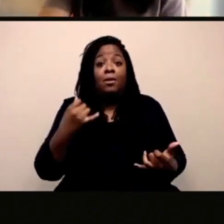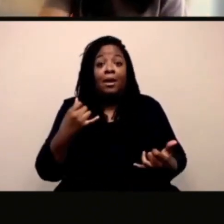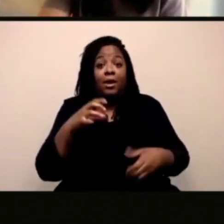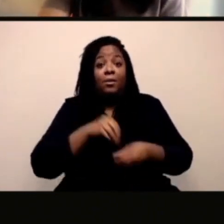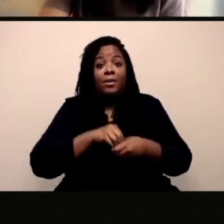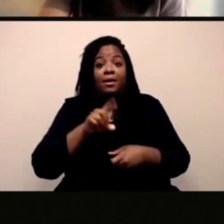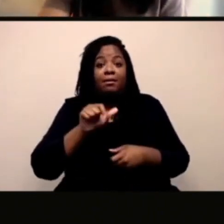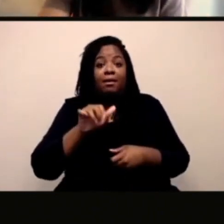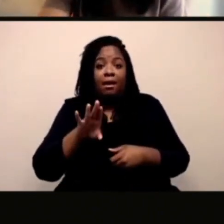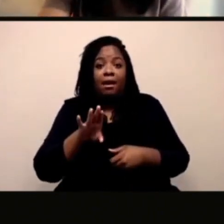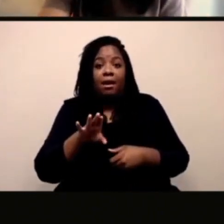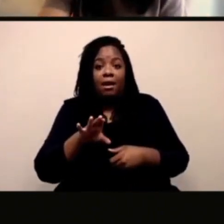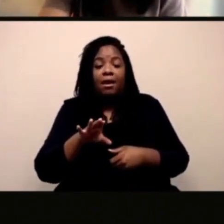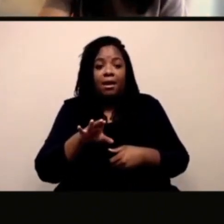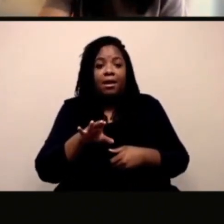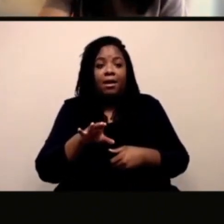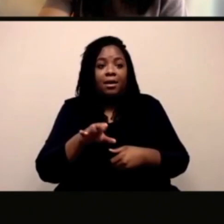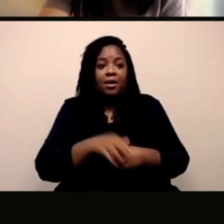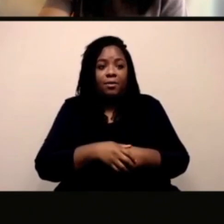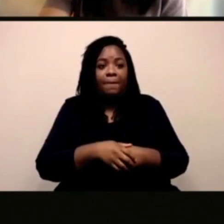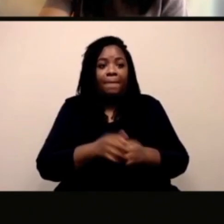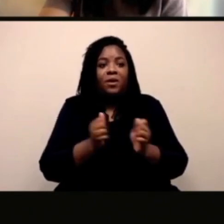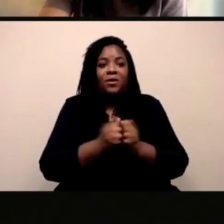And we have Mimi as well.